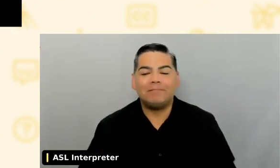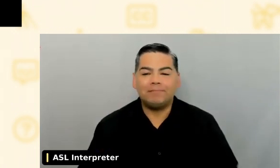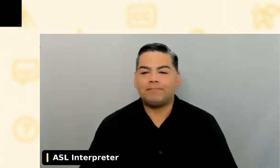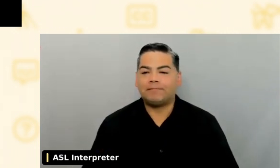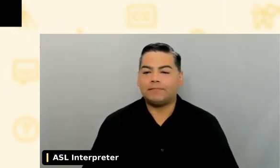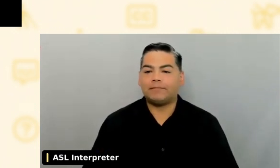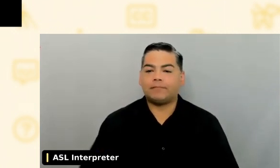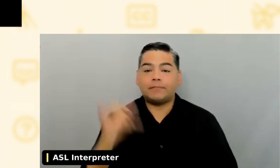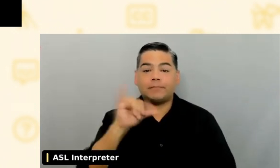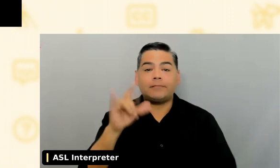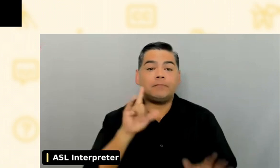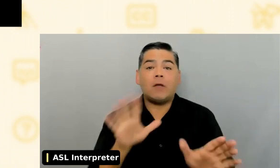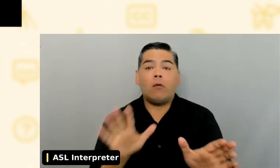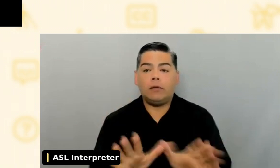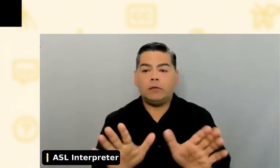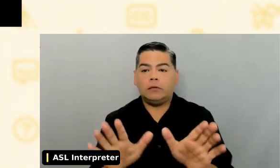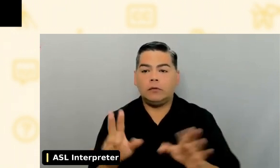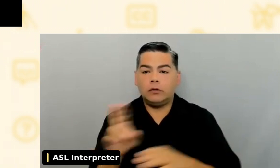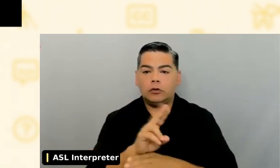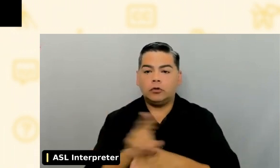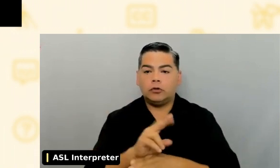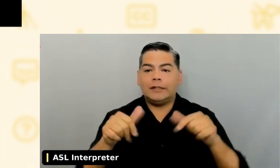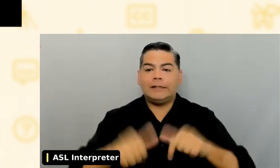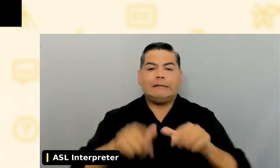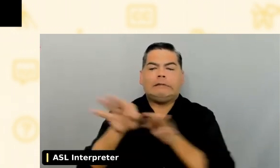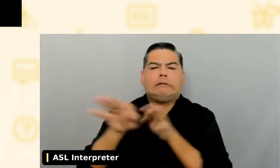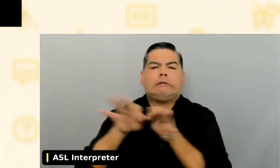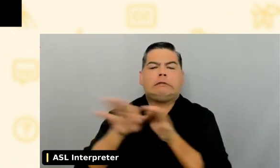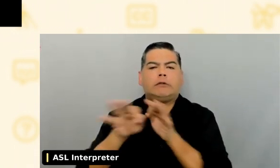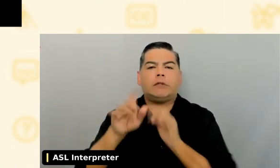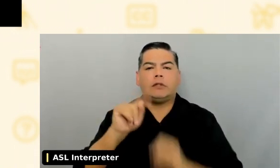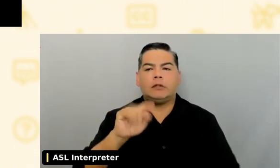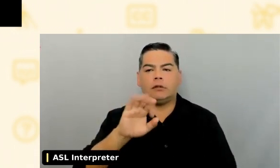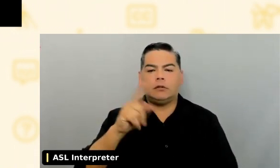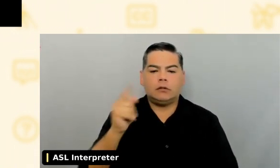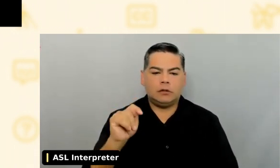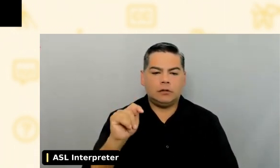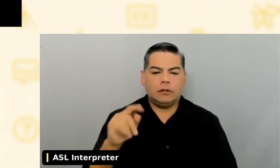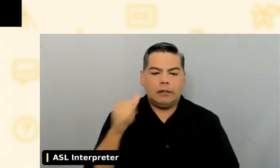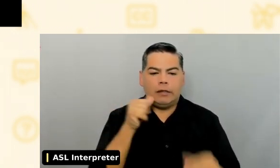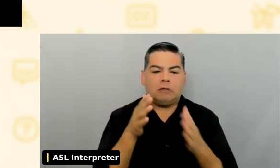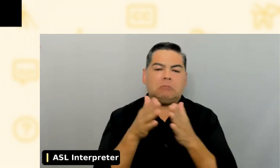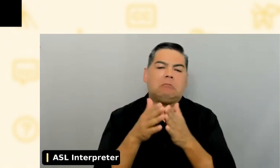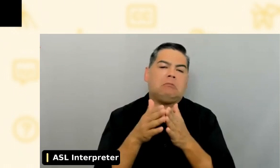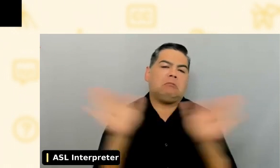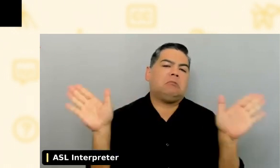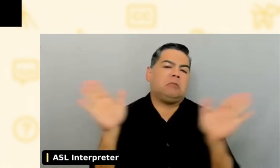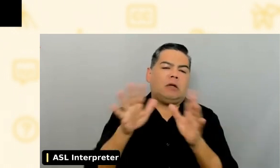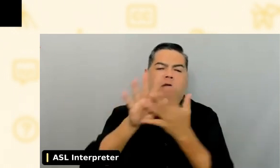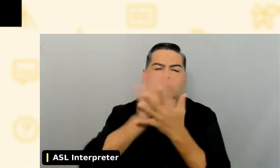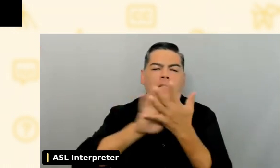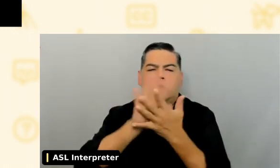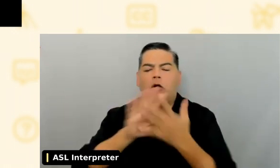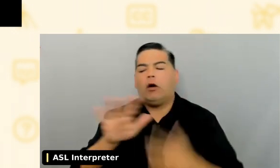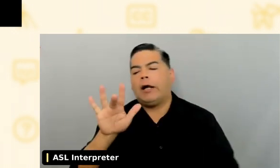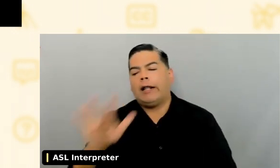I also encourage using descriptive text instead of very generic and vague text in your links, like click here